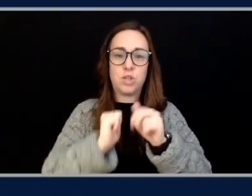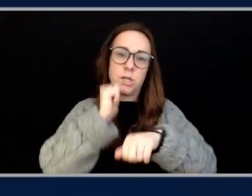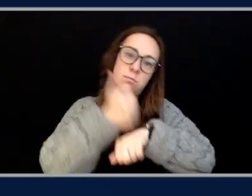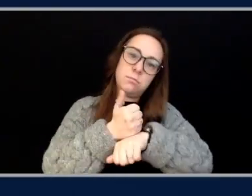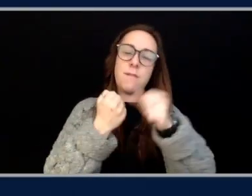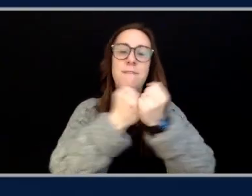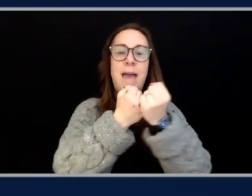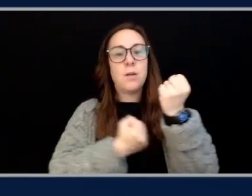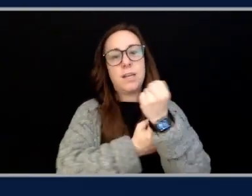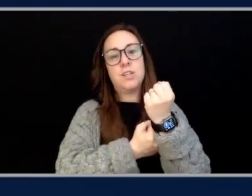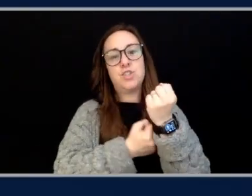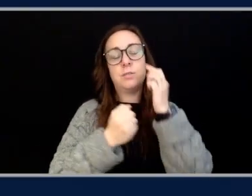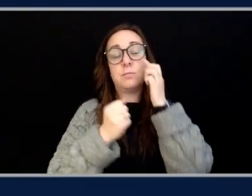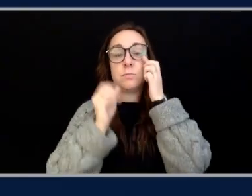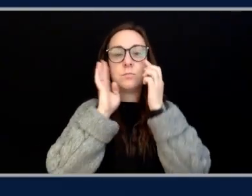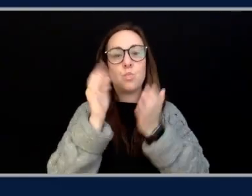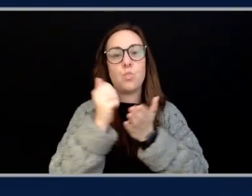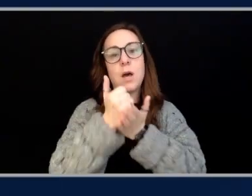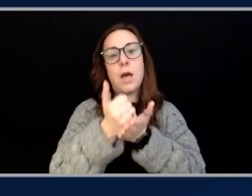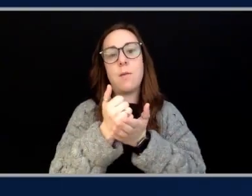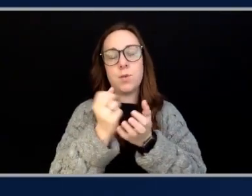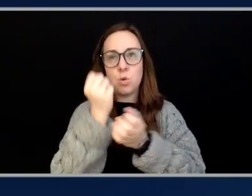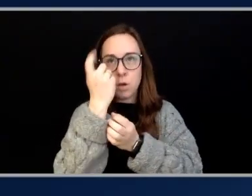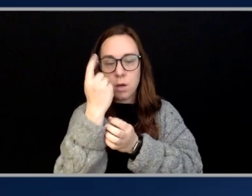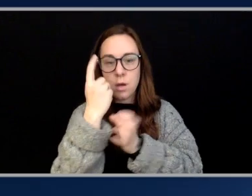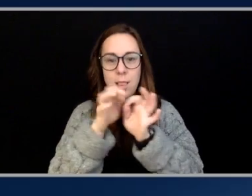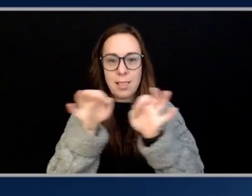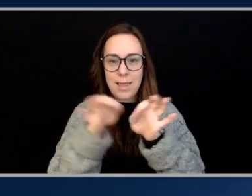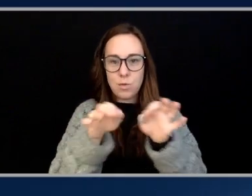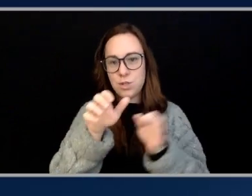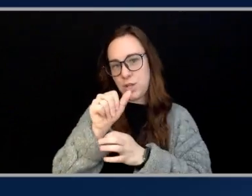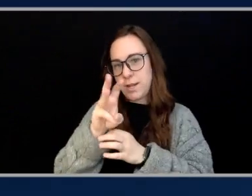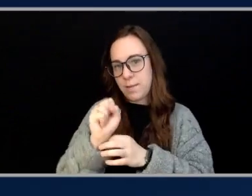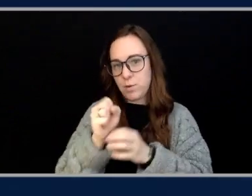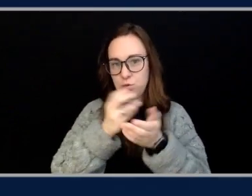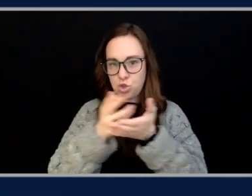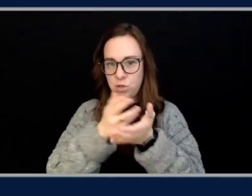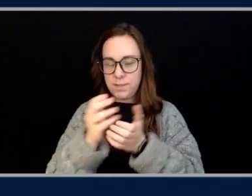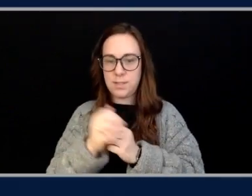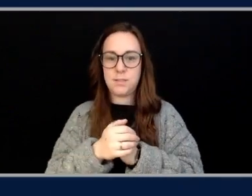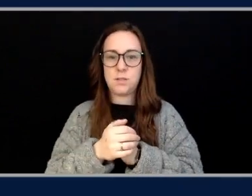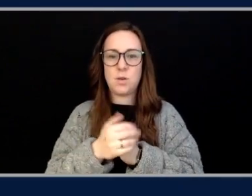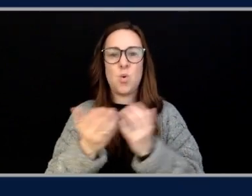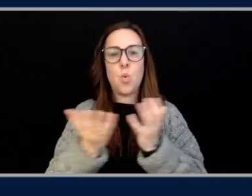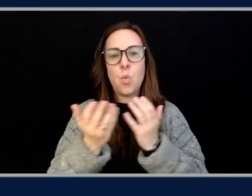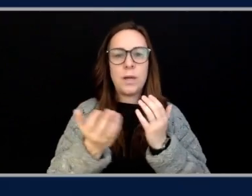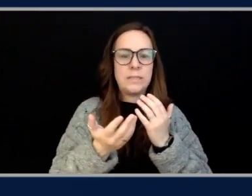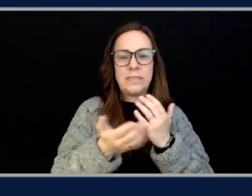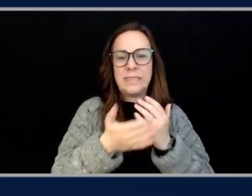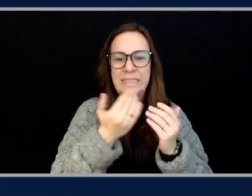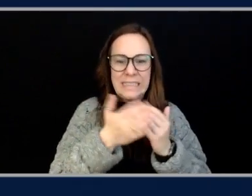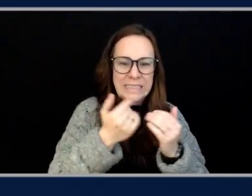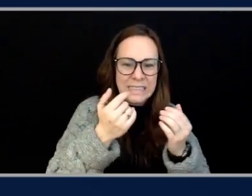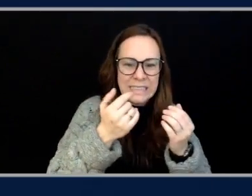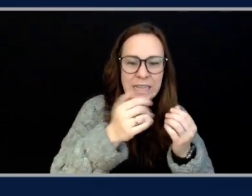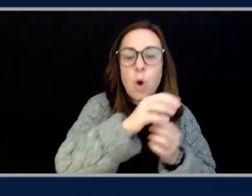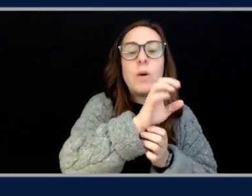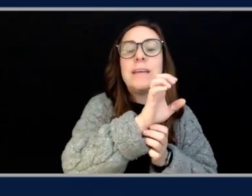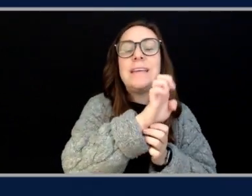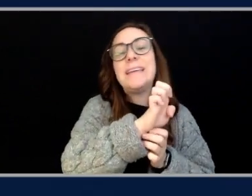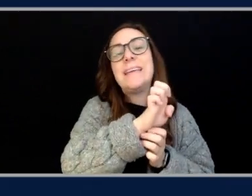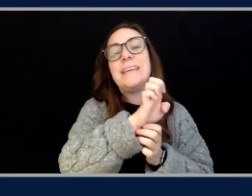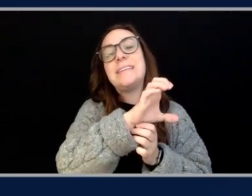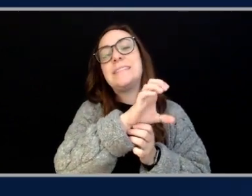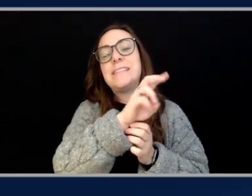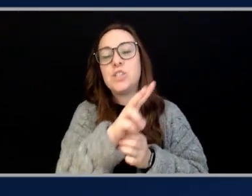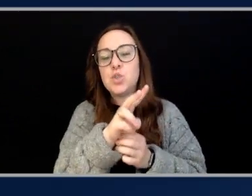to help you kind of understand the language that is AWS services. Like, what is an EC2? What is a Lambda? What is an S3? All of